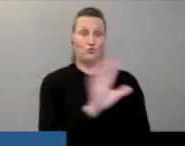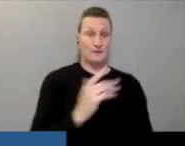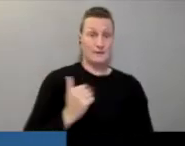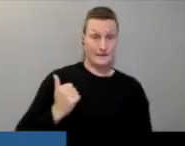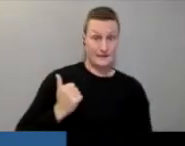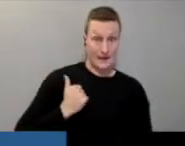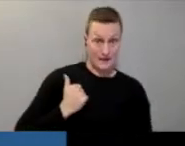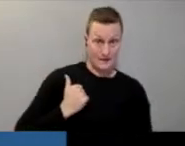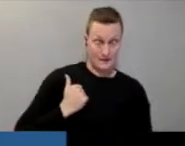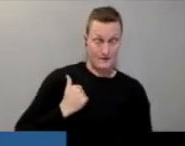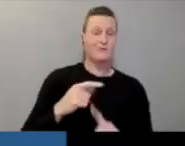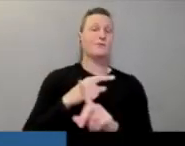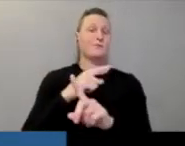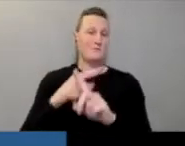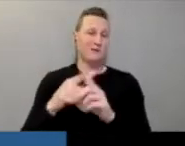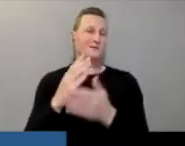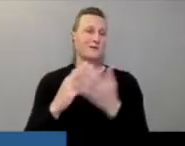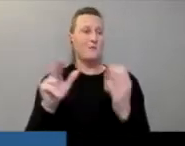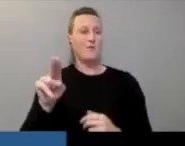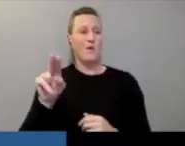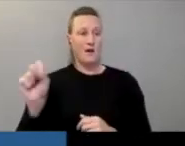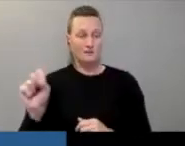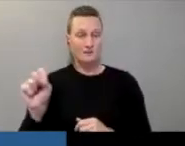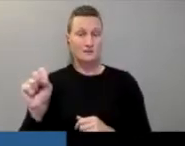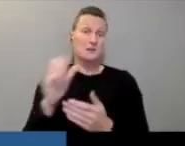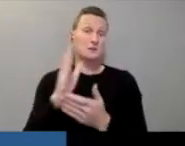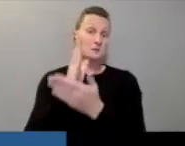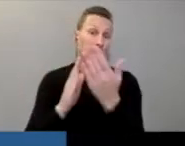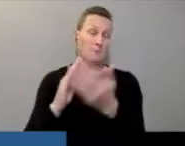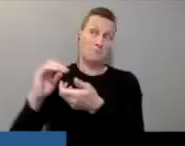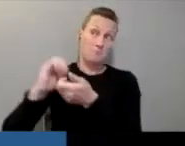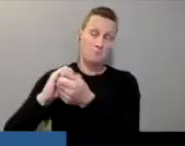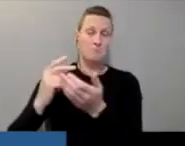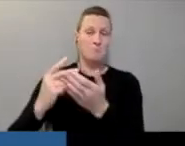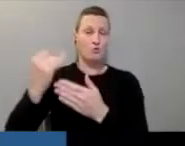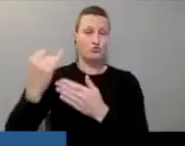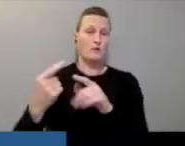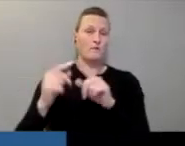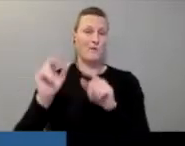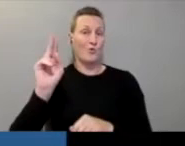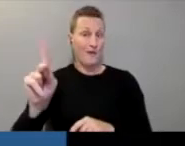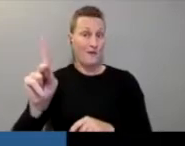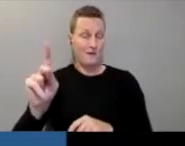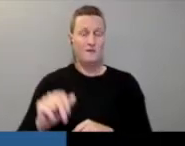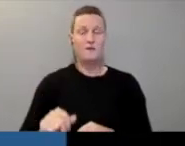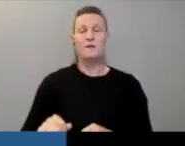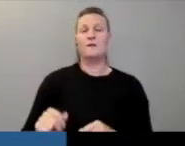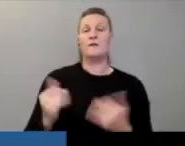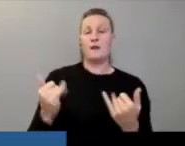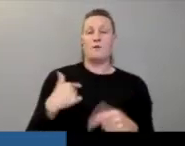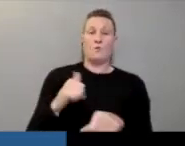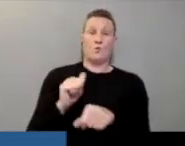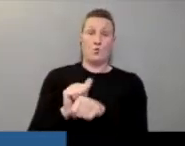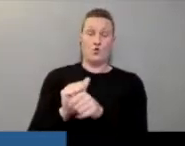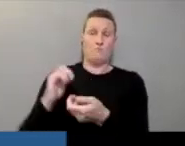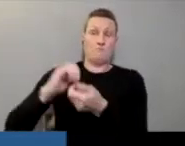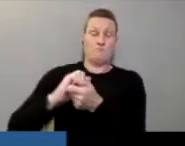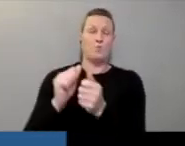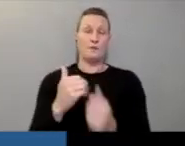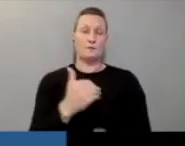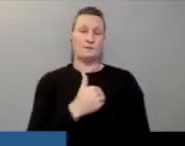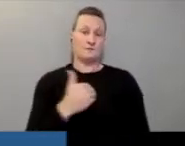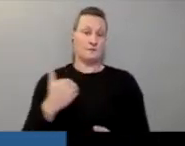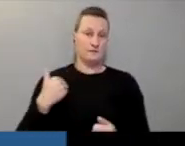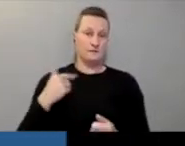have done a number of projects as well in the UK. And I'm working with the City of Toronto now on